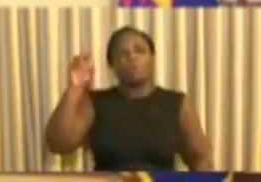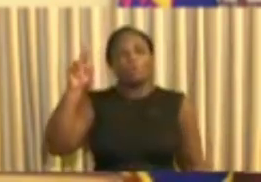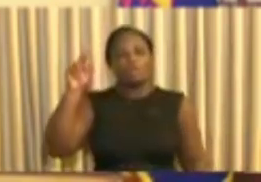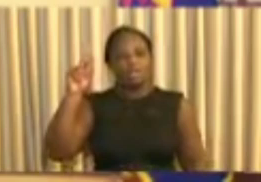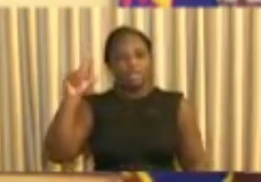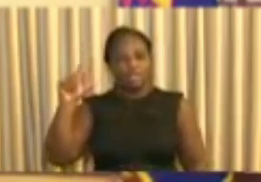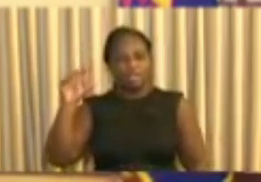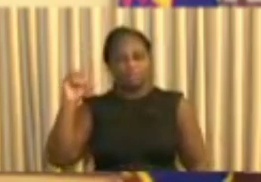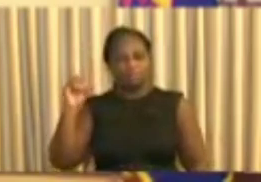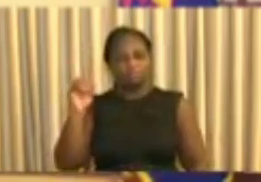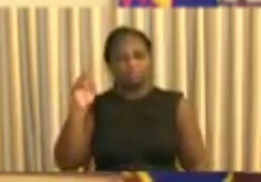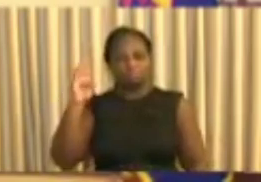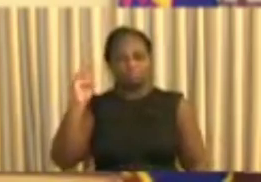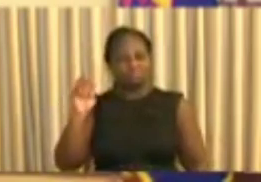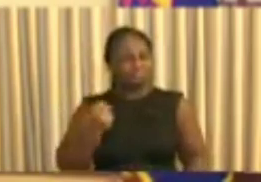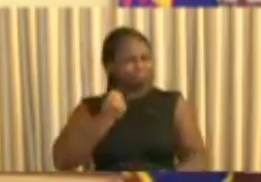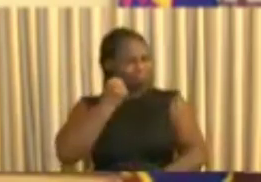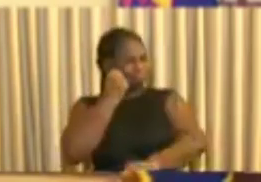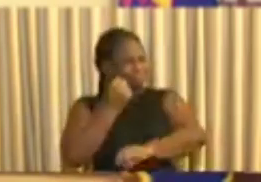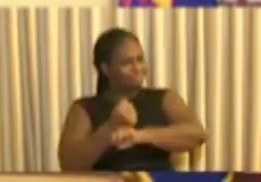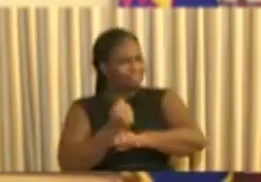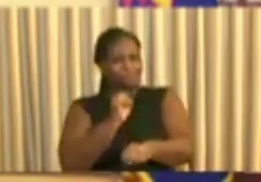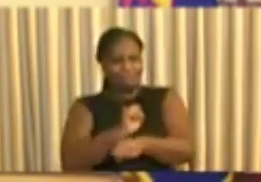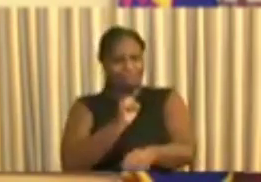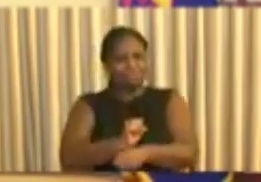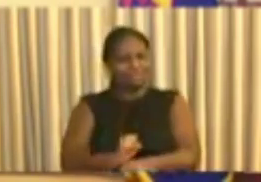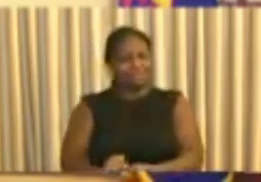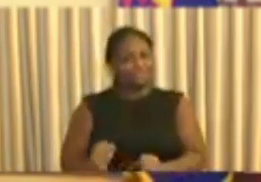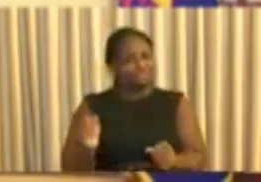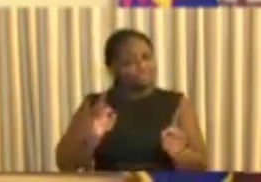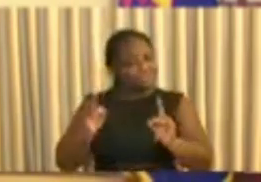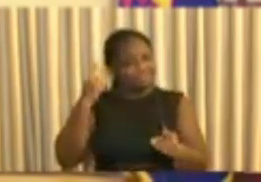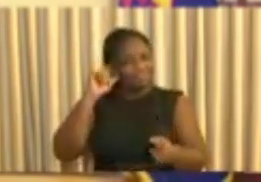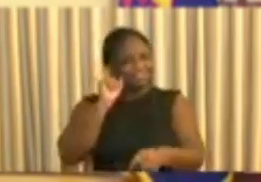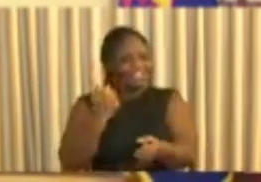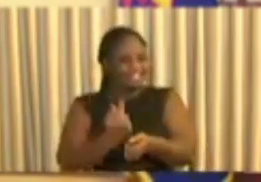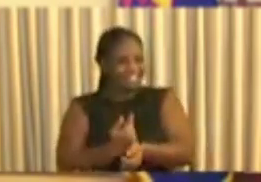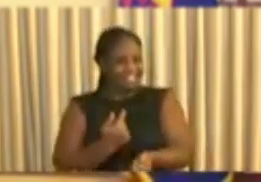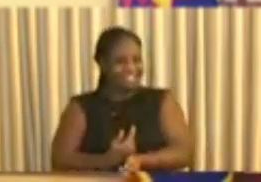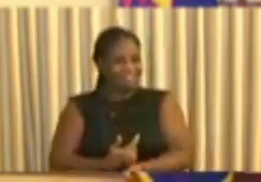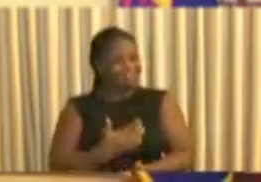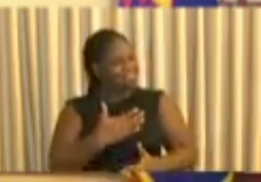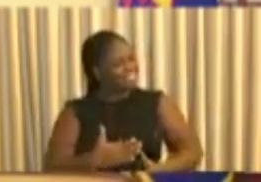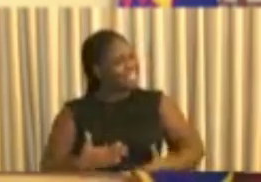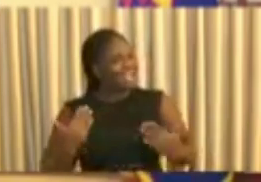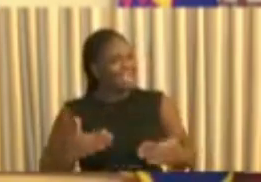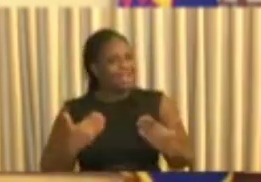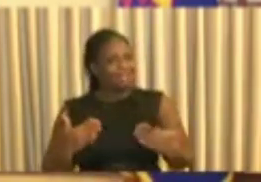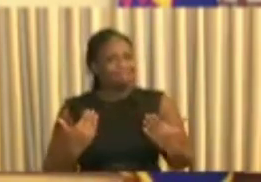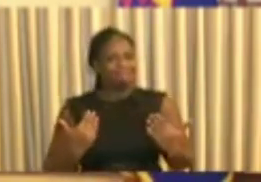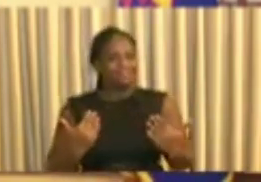Hospital for the solid work they're doing for Mother Ghana. I'm very grateful to the individuals